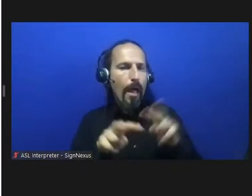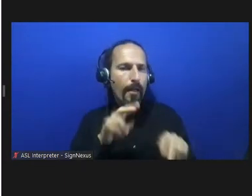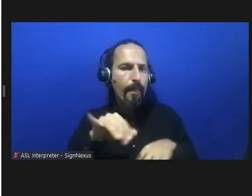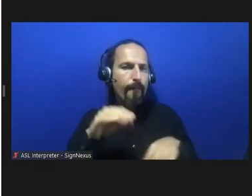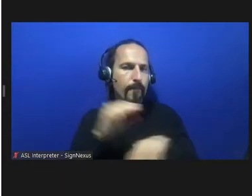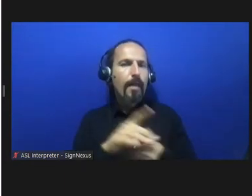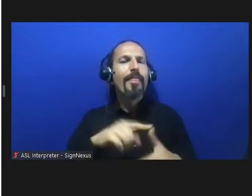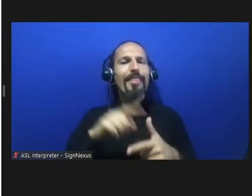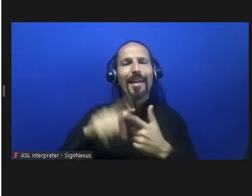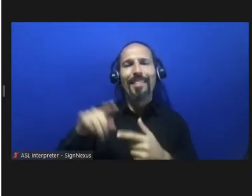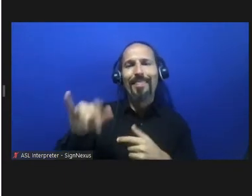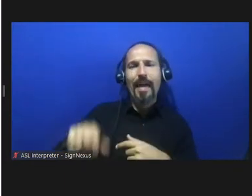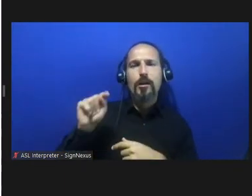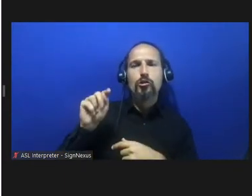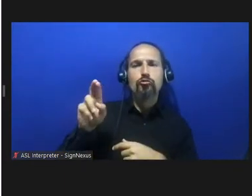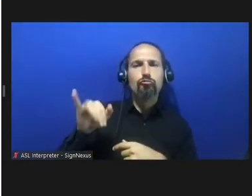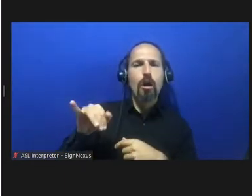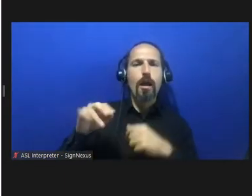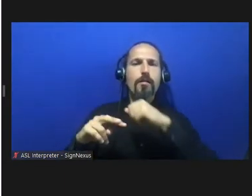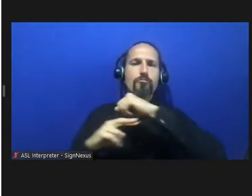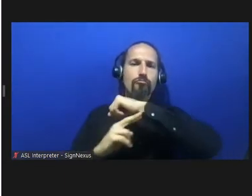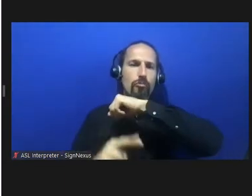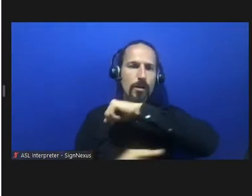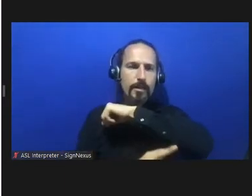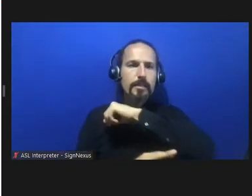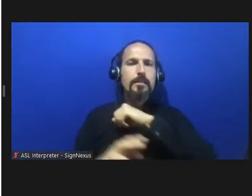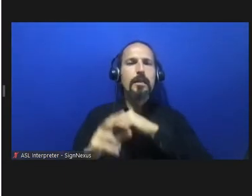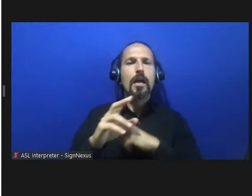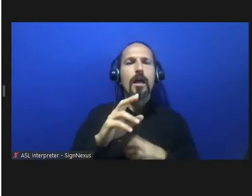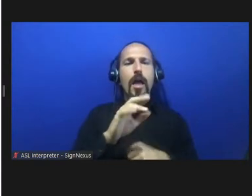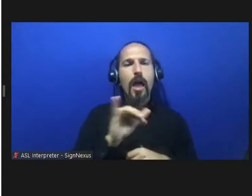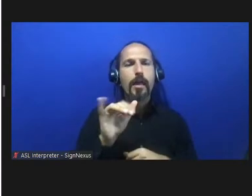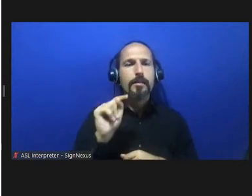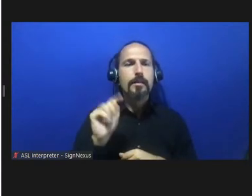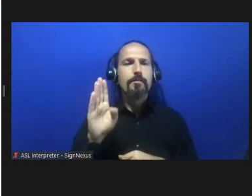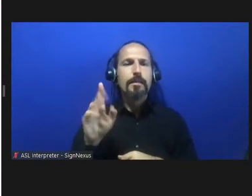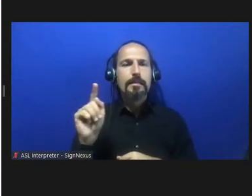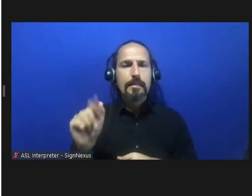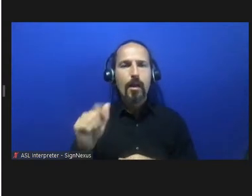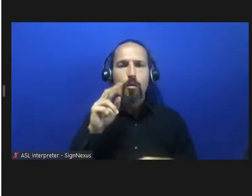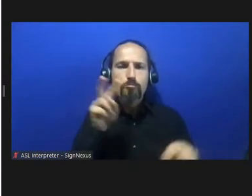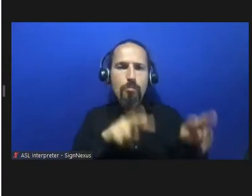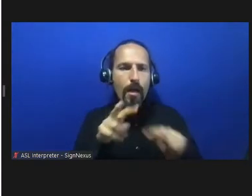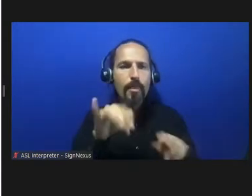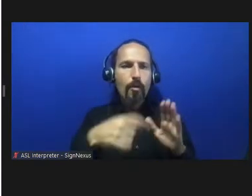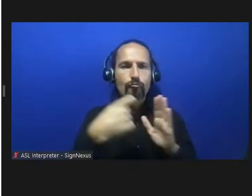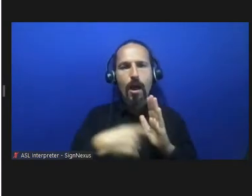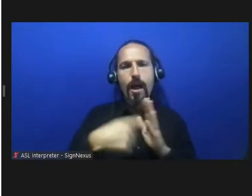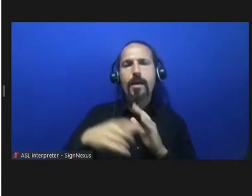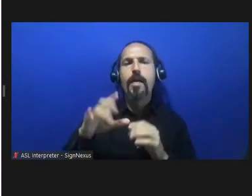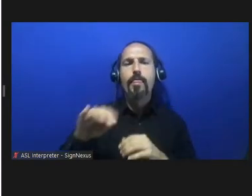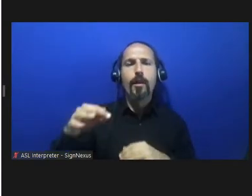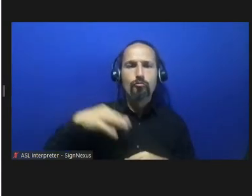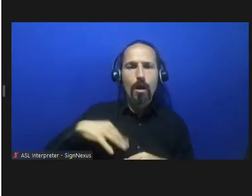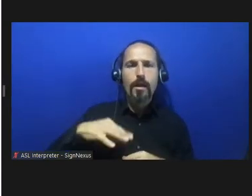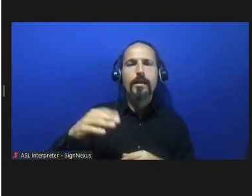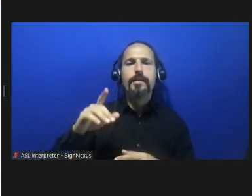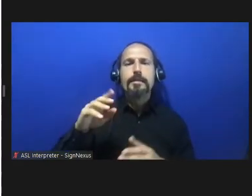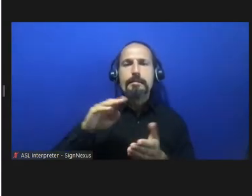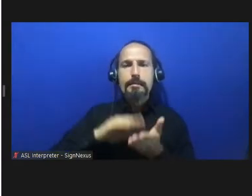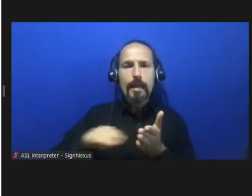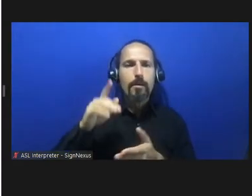triboro bridge and tunnel authority tbta will modify the toll rates crossing credits exemptions and or discounts to reduce those adverse